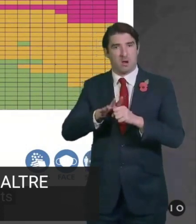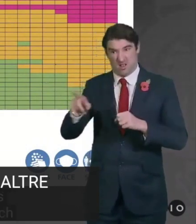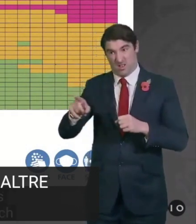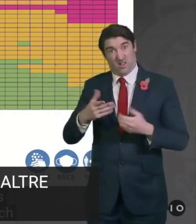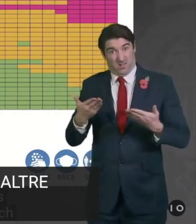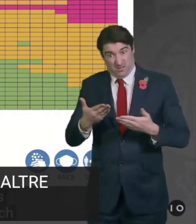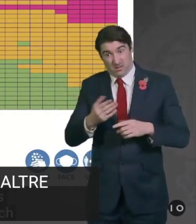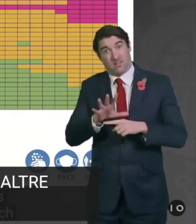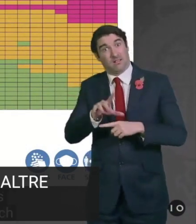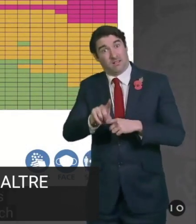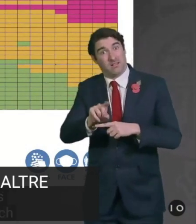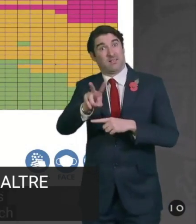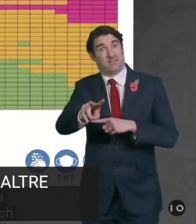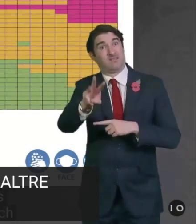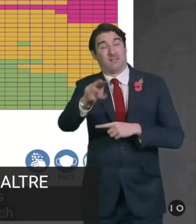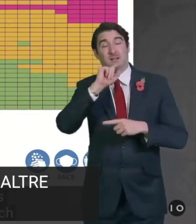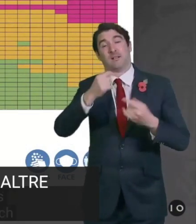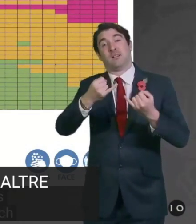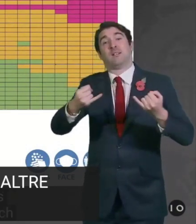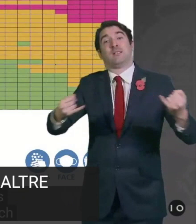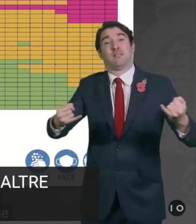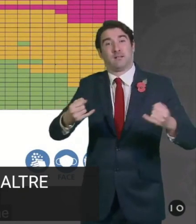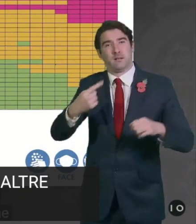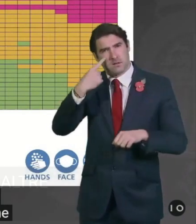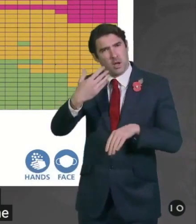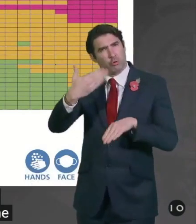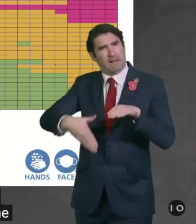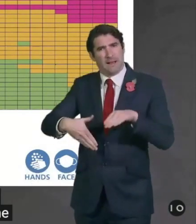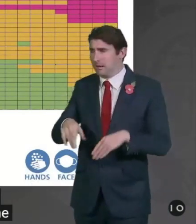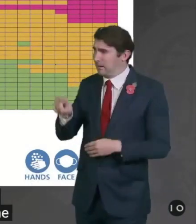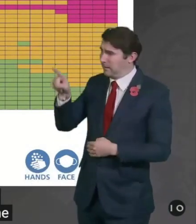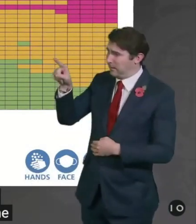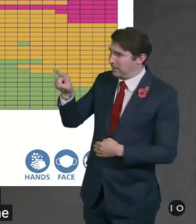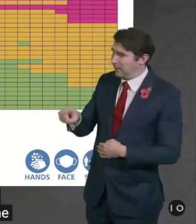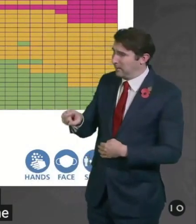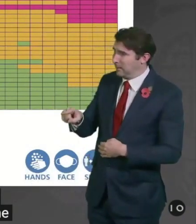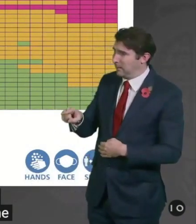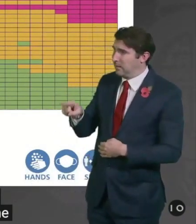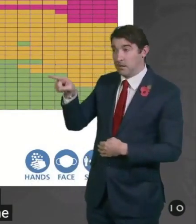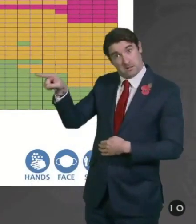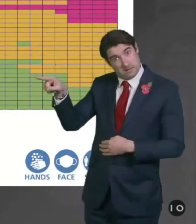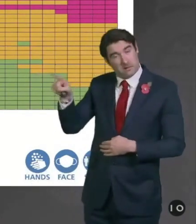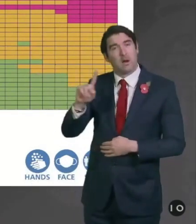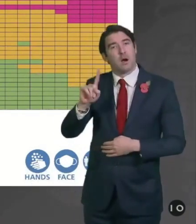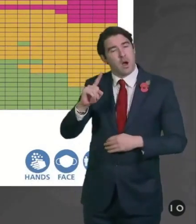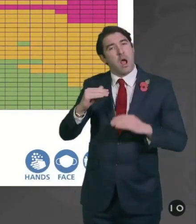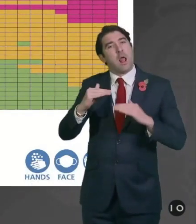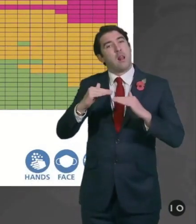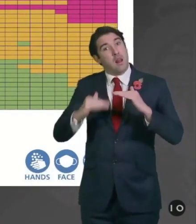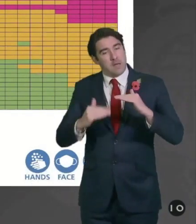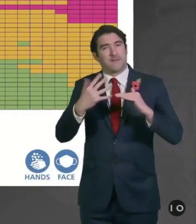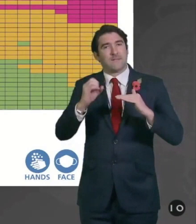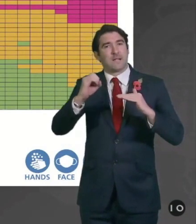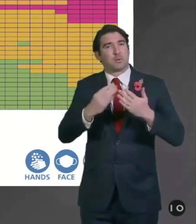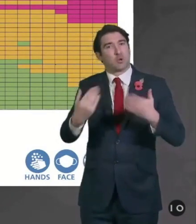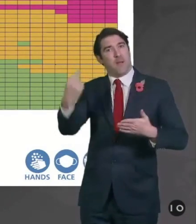are hospitals which have got below half of their previous peak. In orange is the point where they actually get to